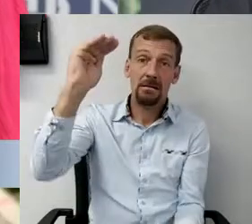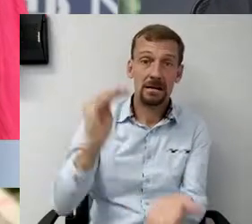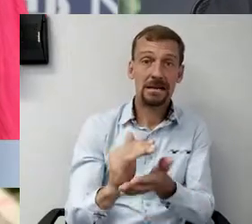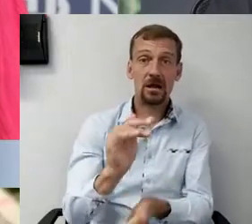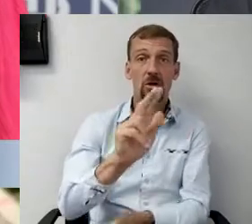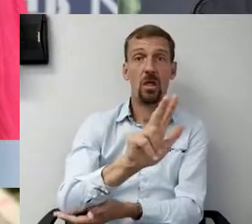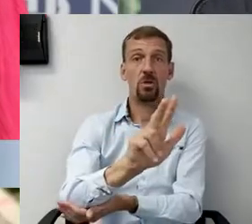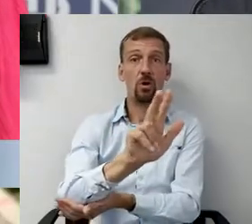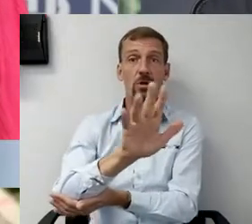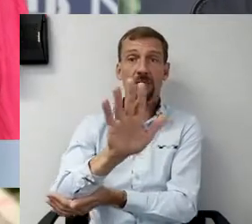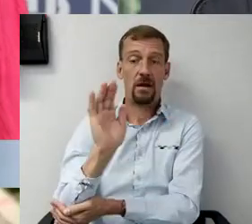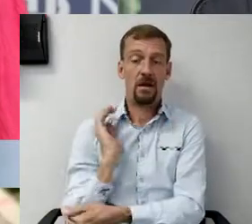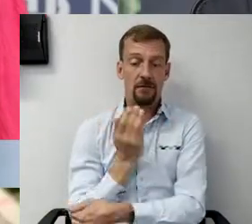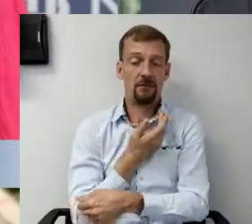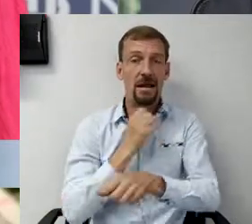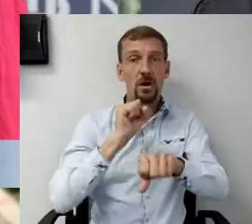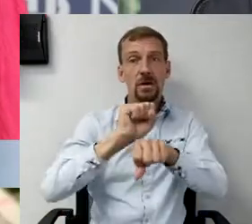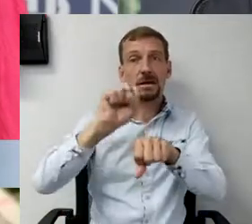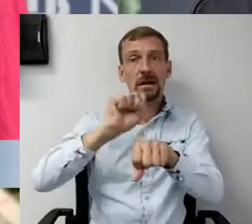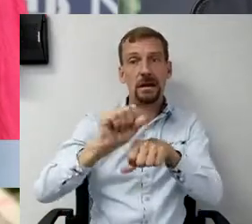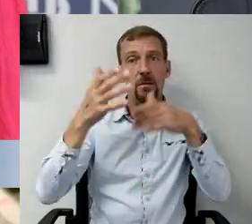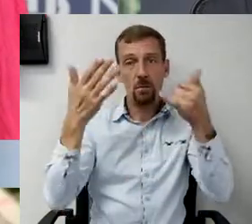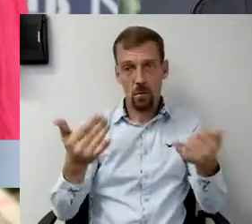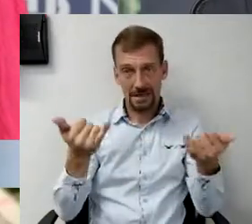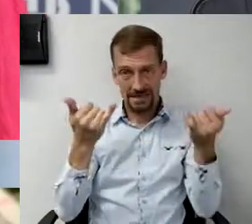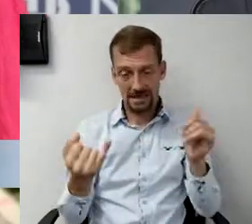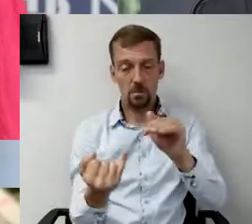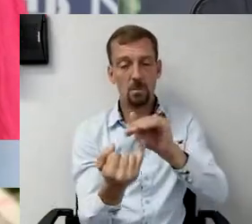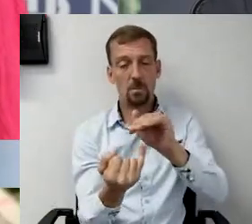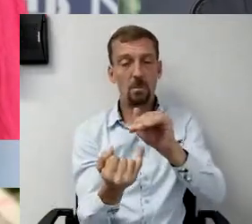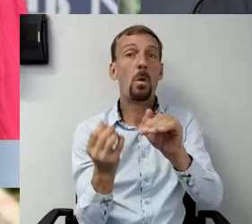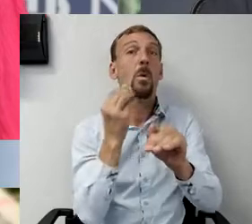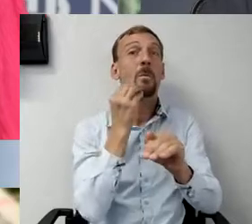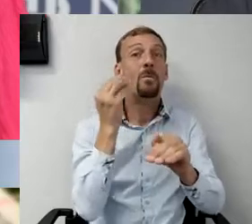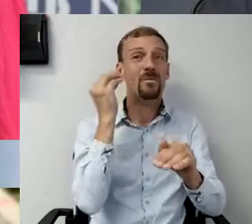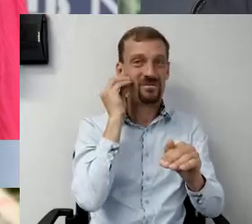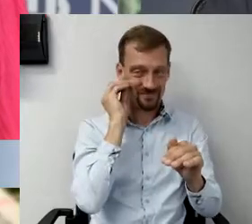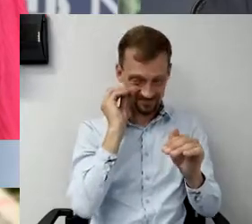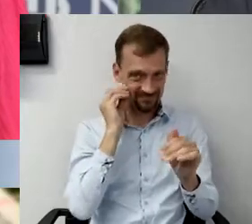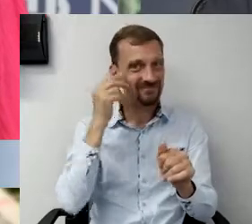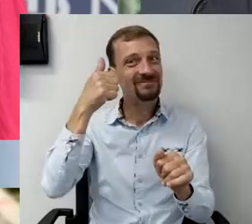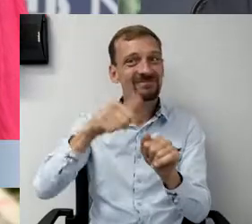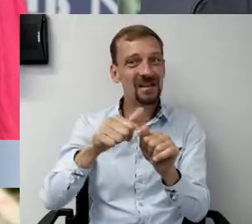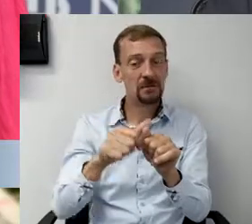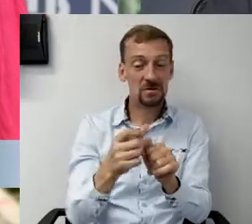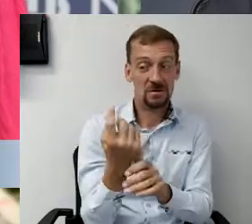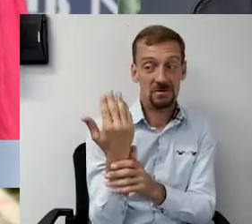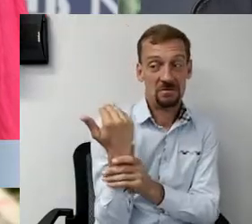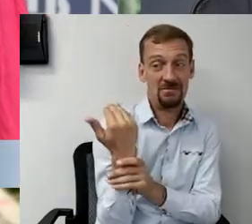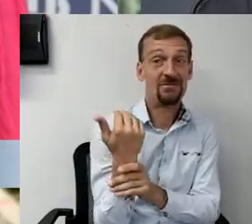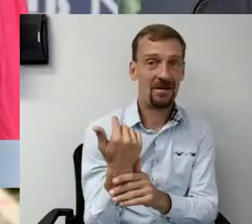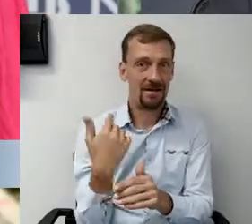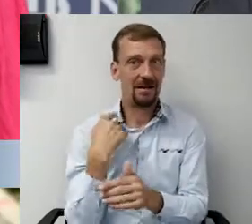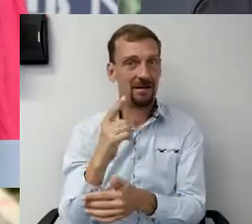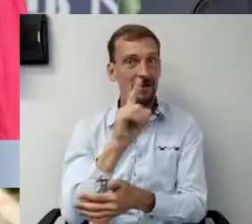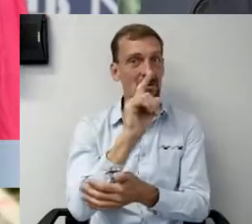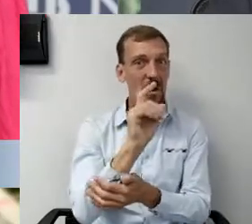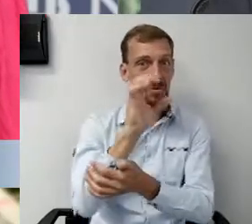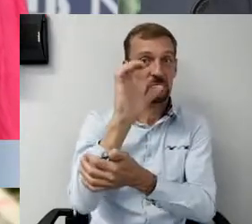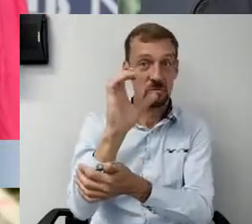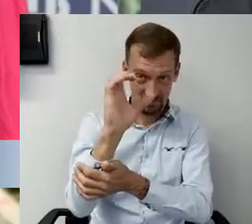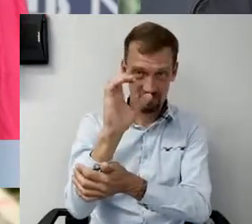of our employees that are quarantined at home. So again, it wasn't too long ago we had more than 100,